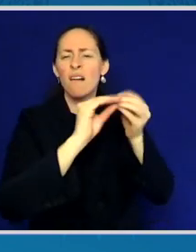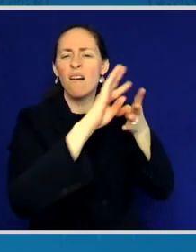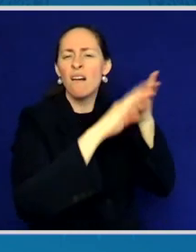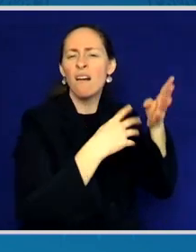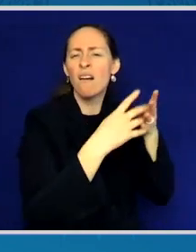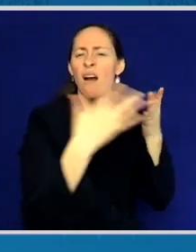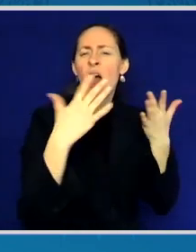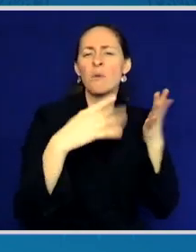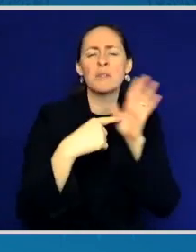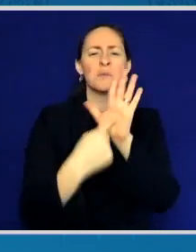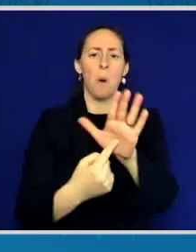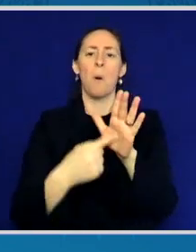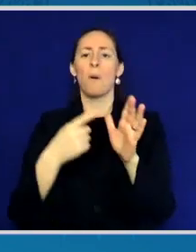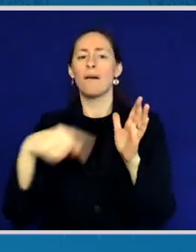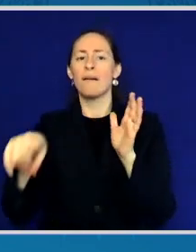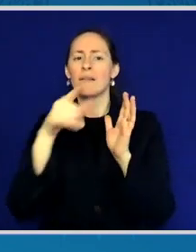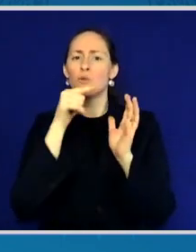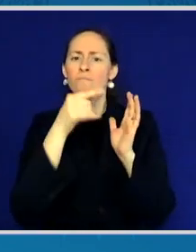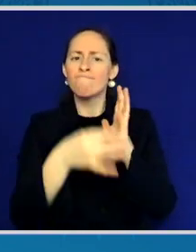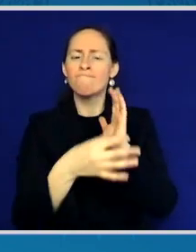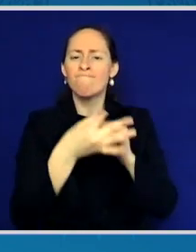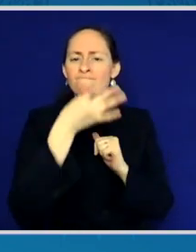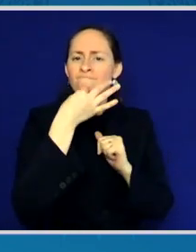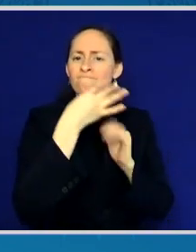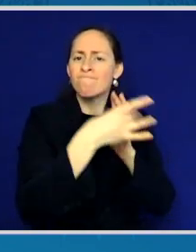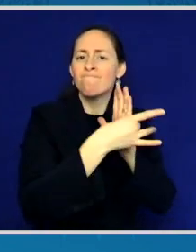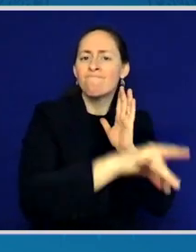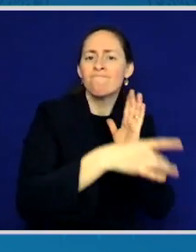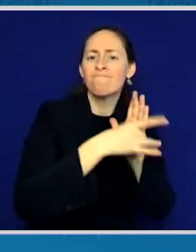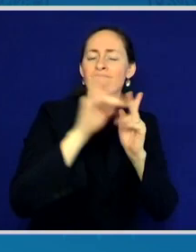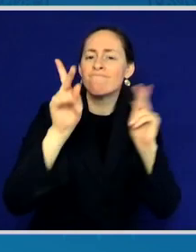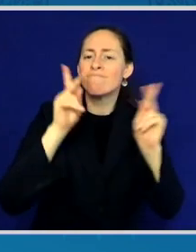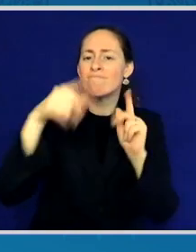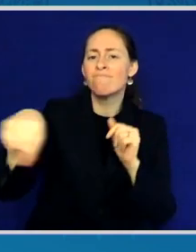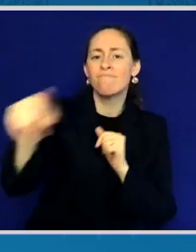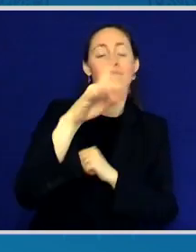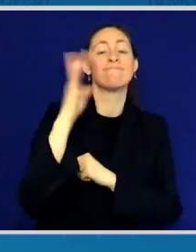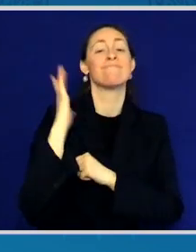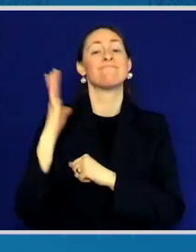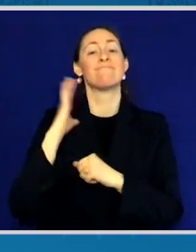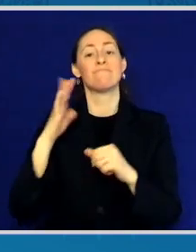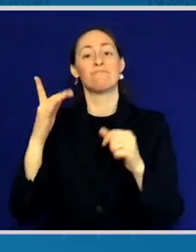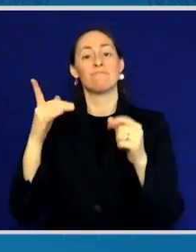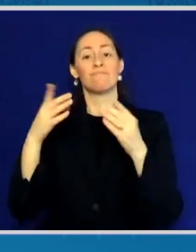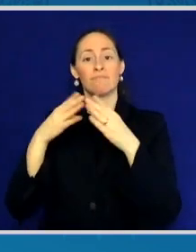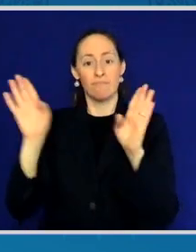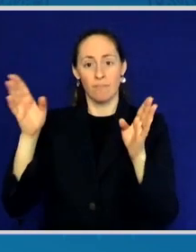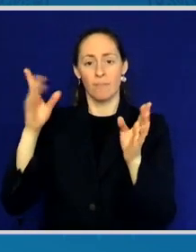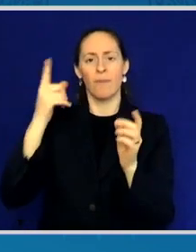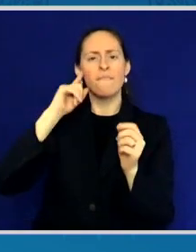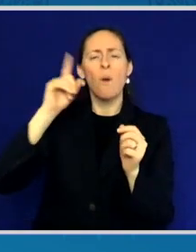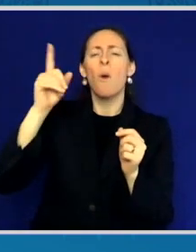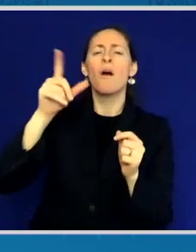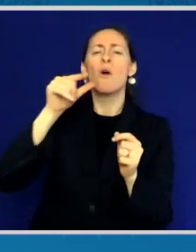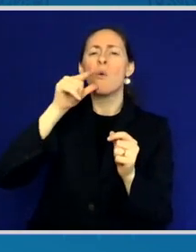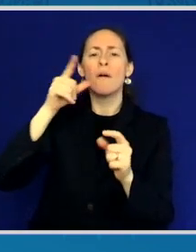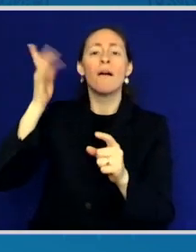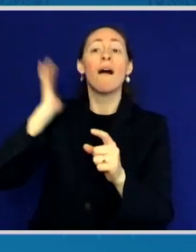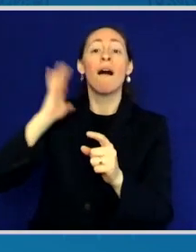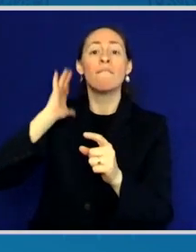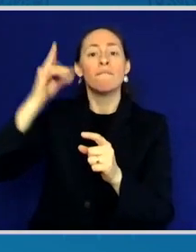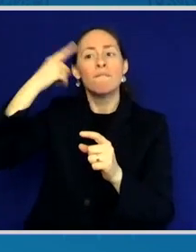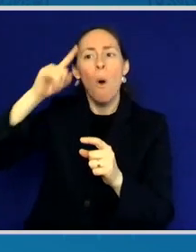talent. There was a point in time when public transportation was built for people who couldn't afford